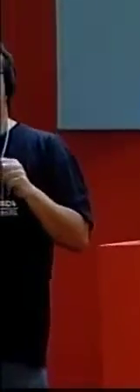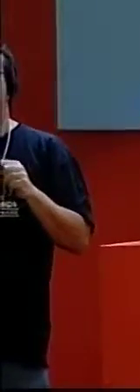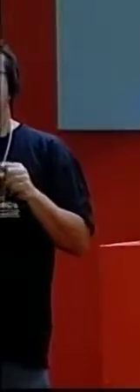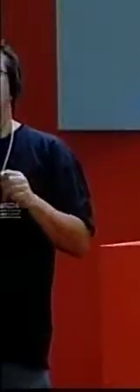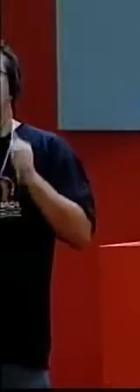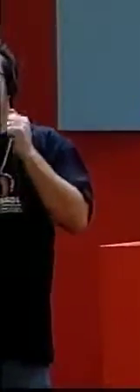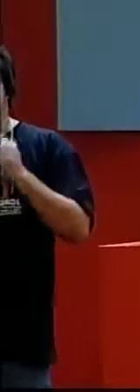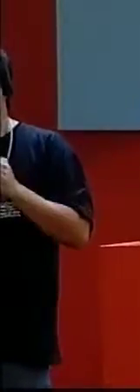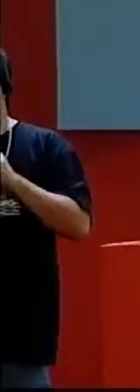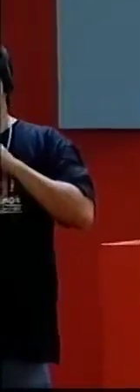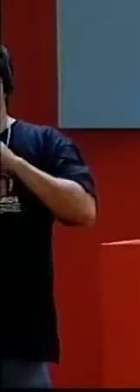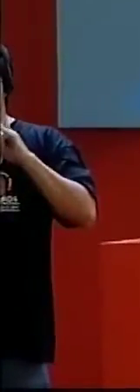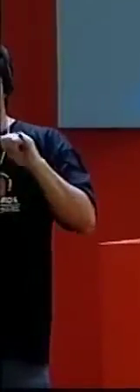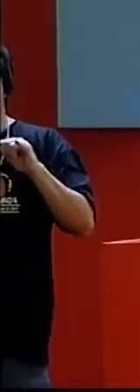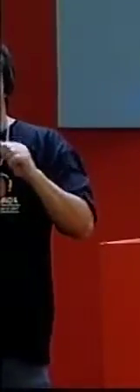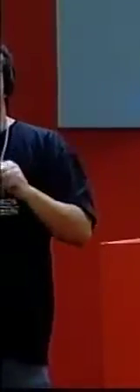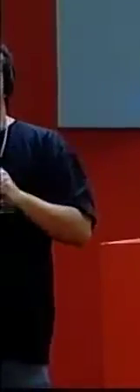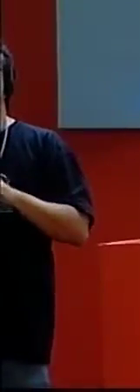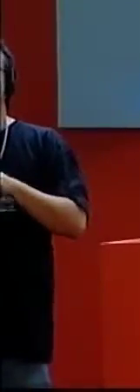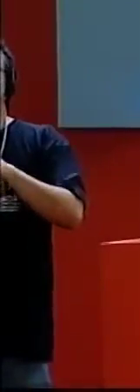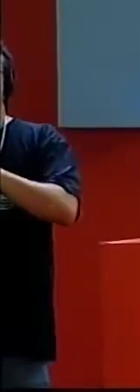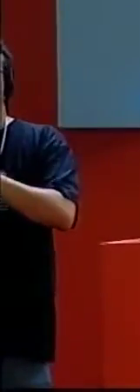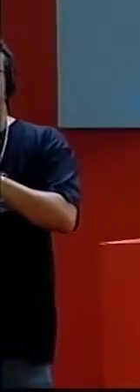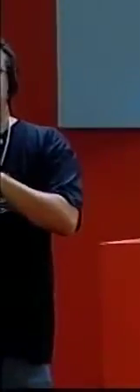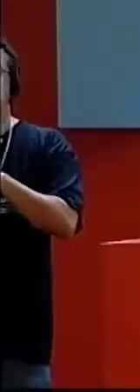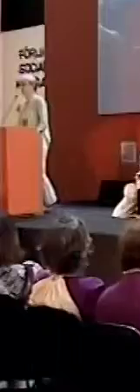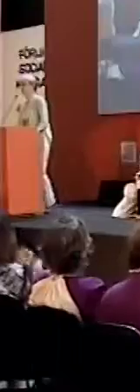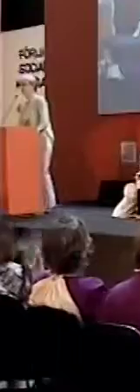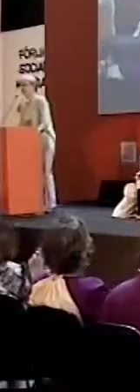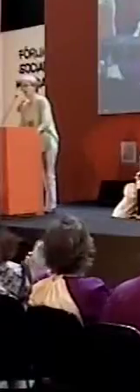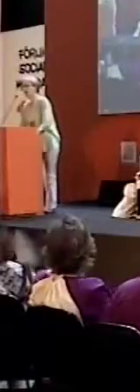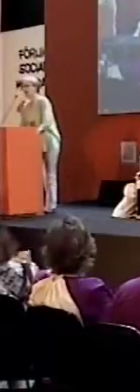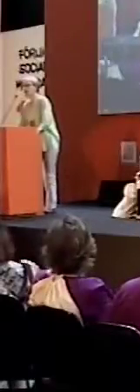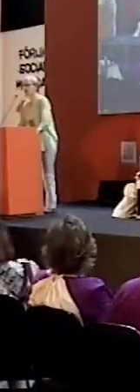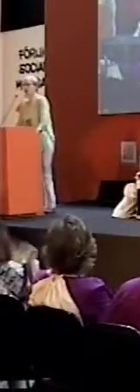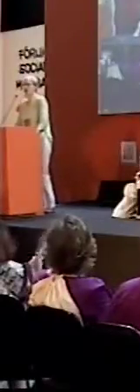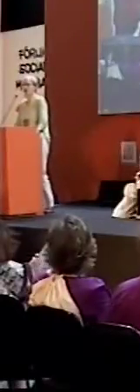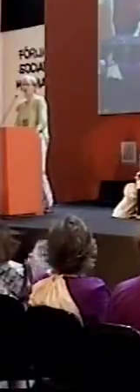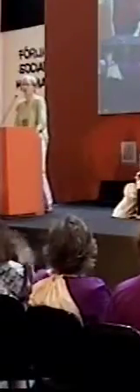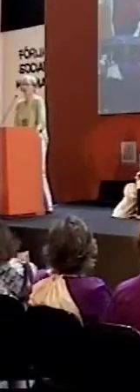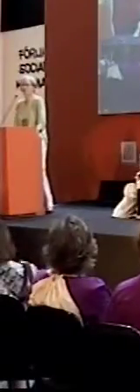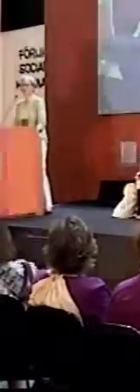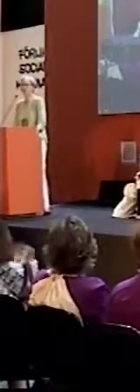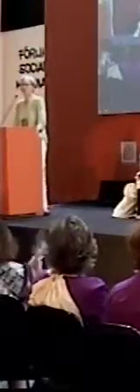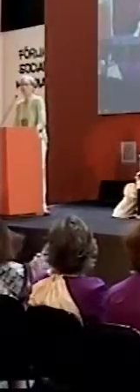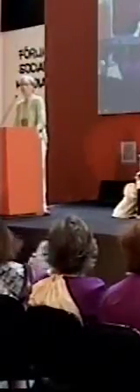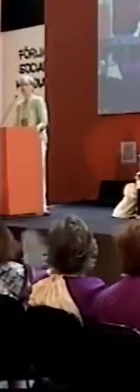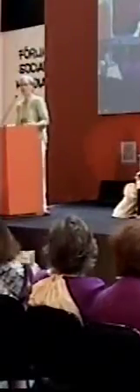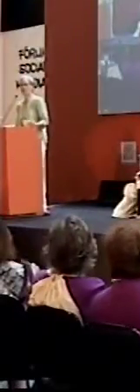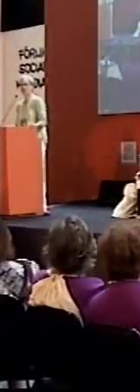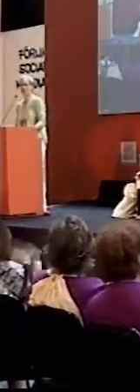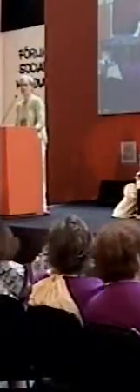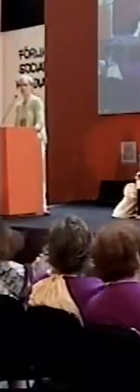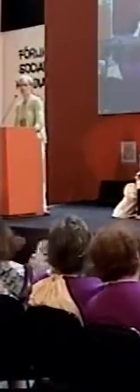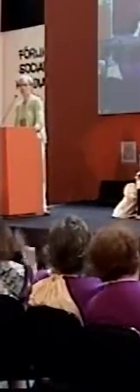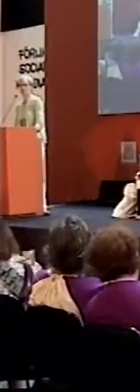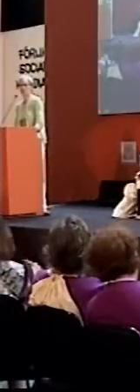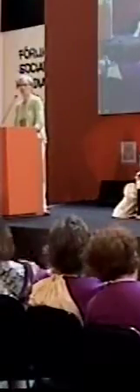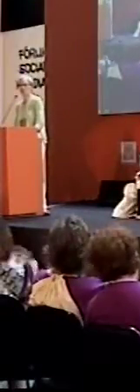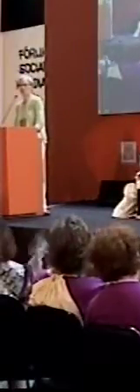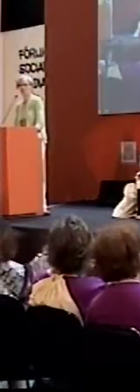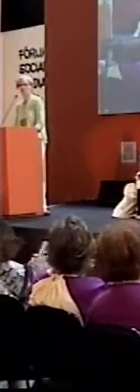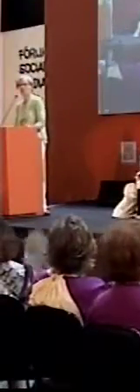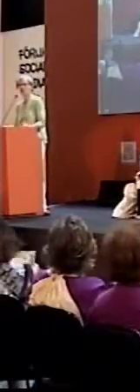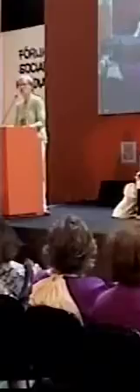that the common slogan or the common perspective that is shared by the groups